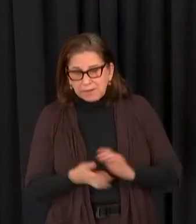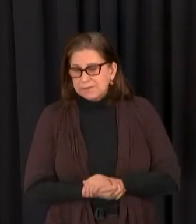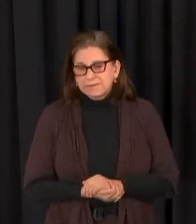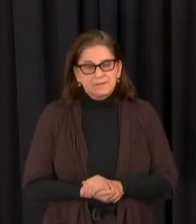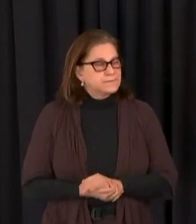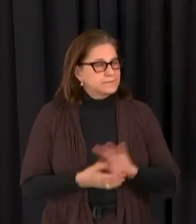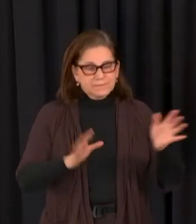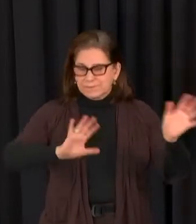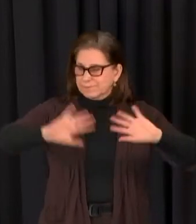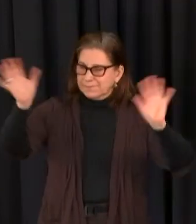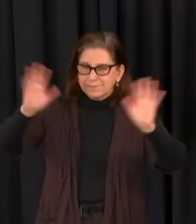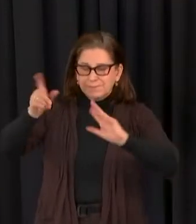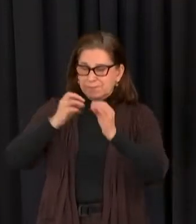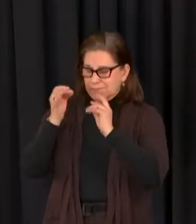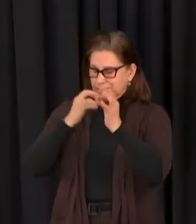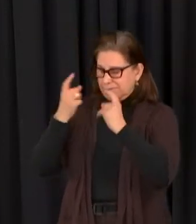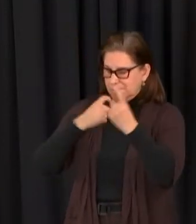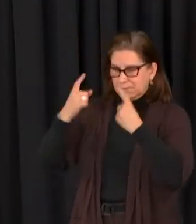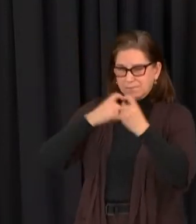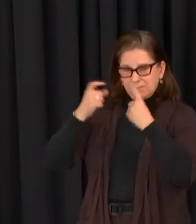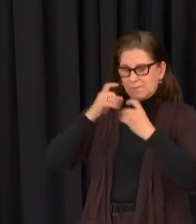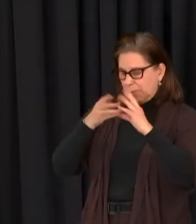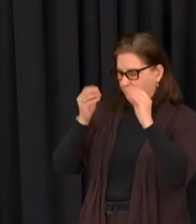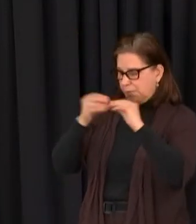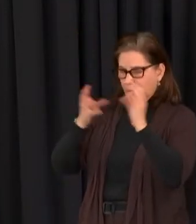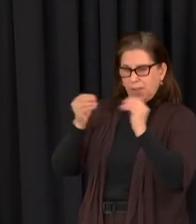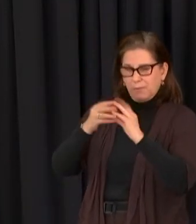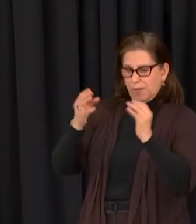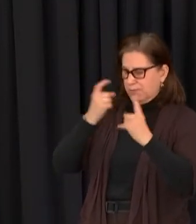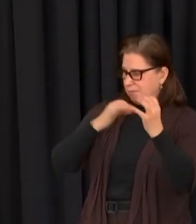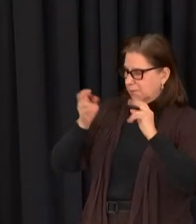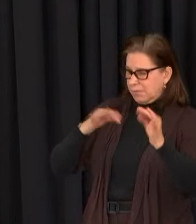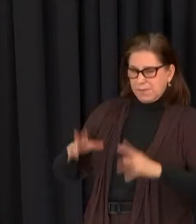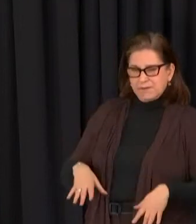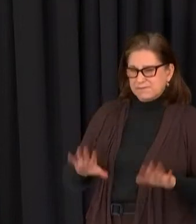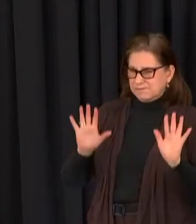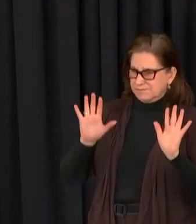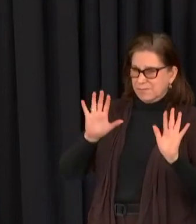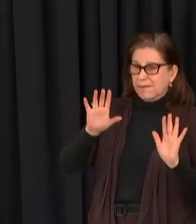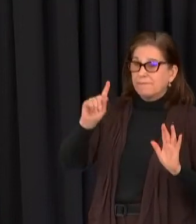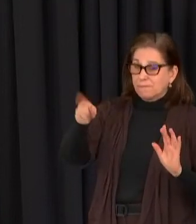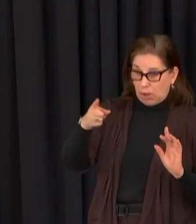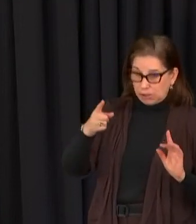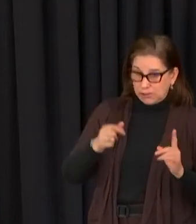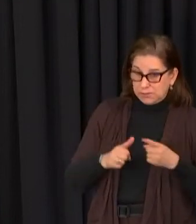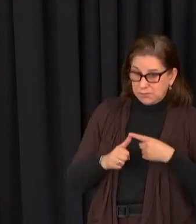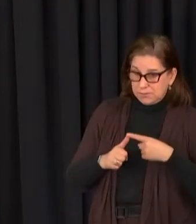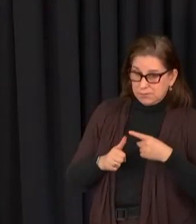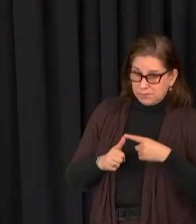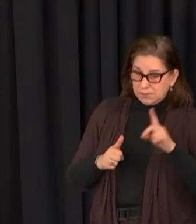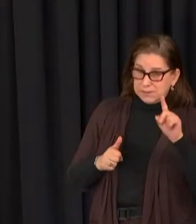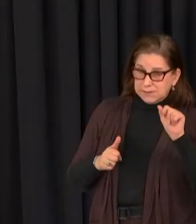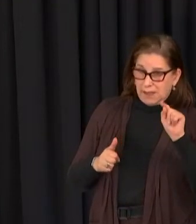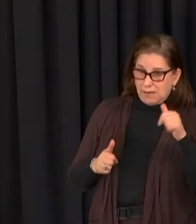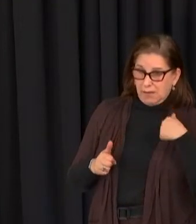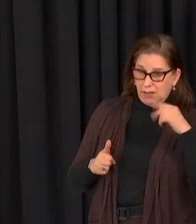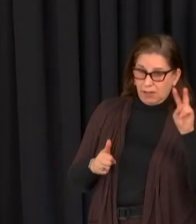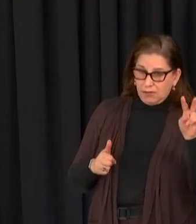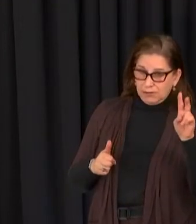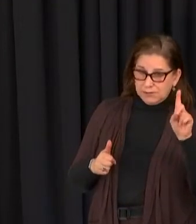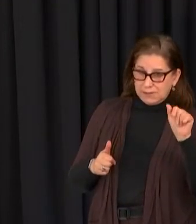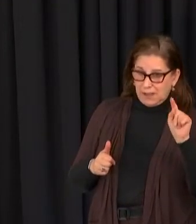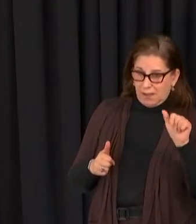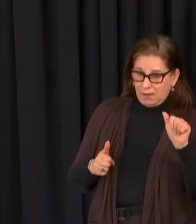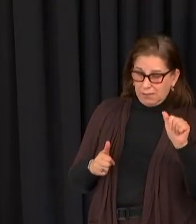Let me see if I can start. First, we're watching the data. While we're